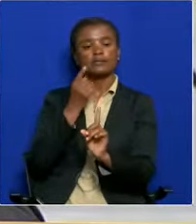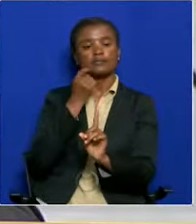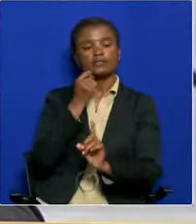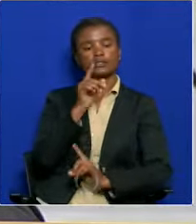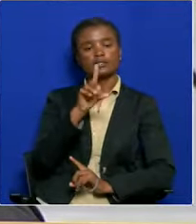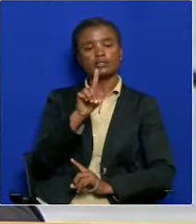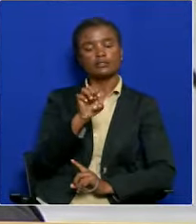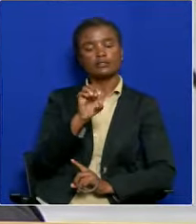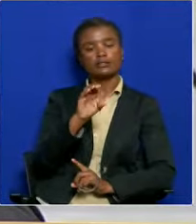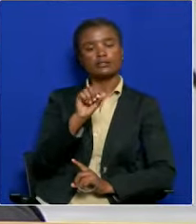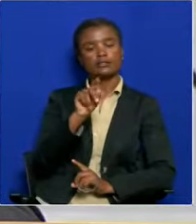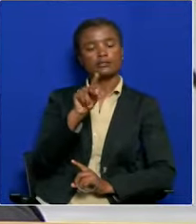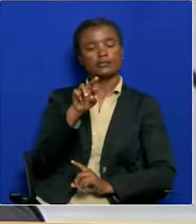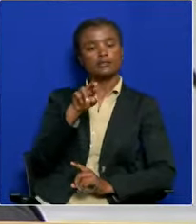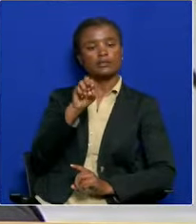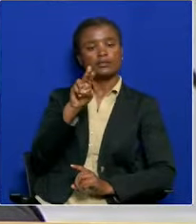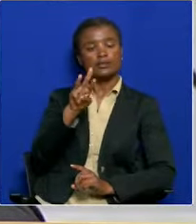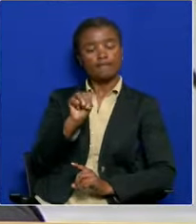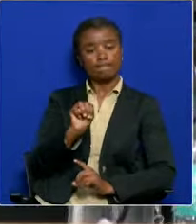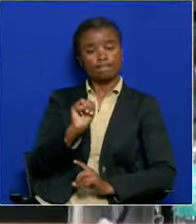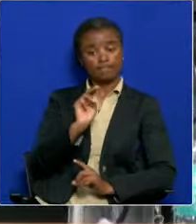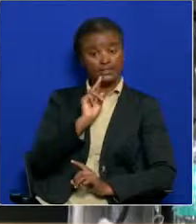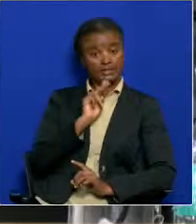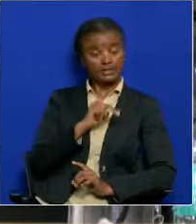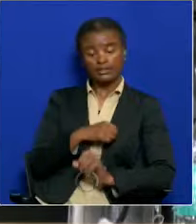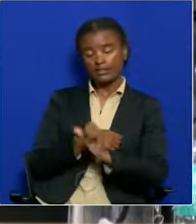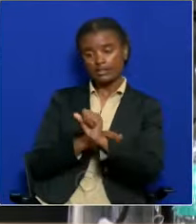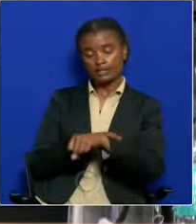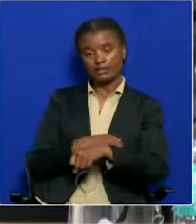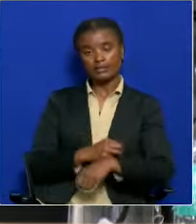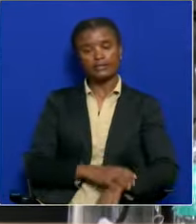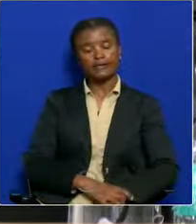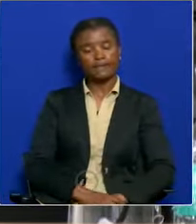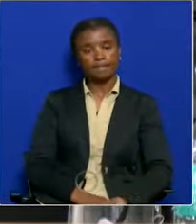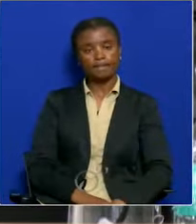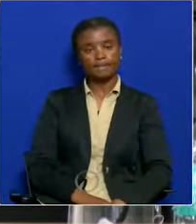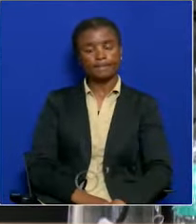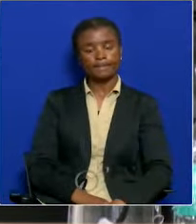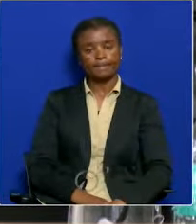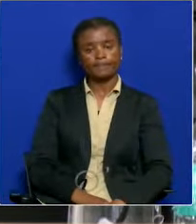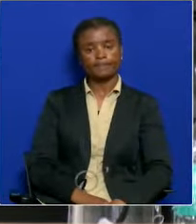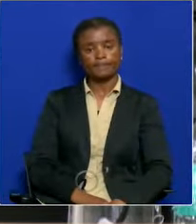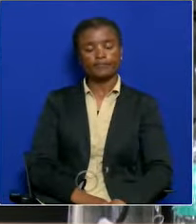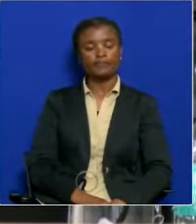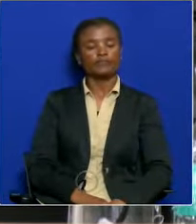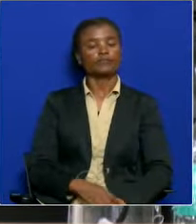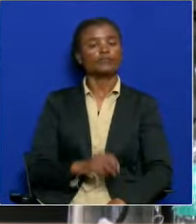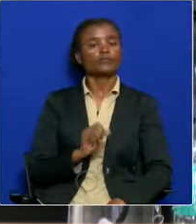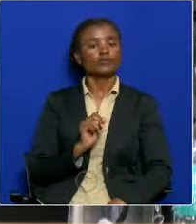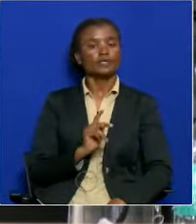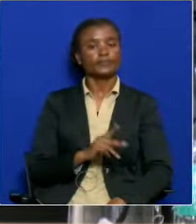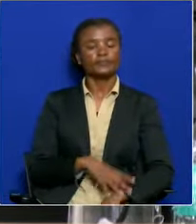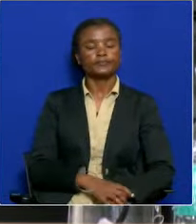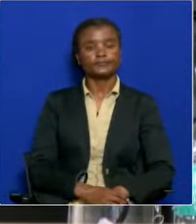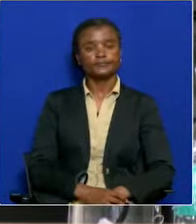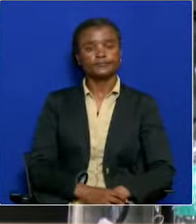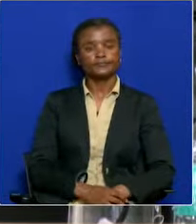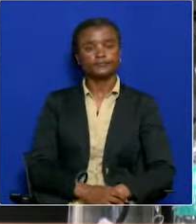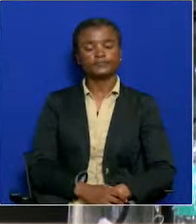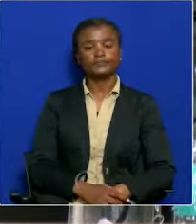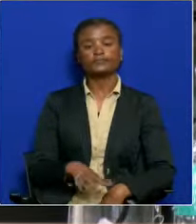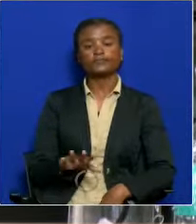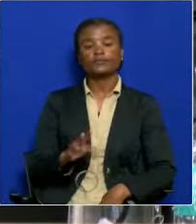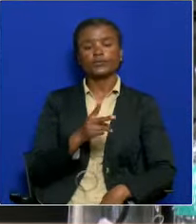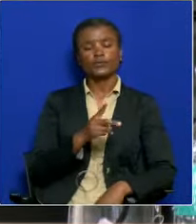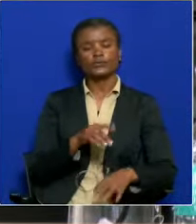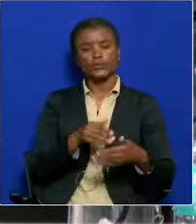Yes. Okay. And then also on the same page, if